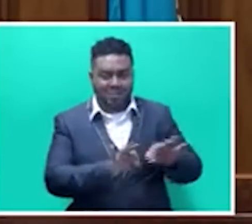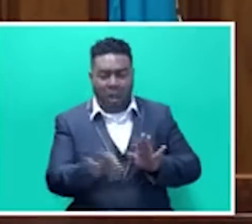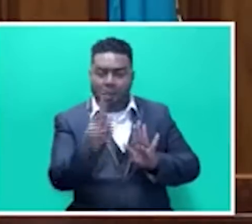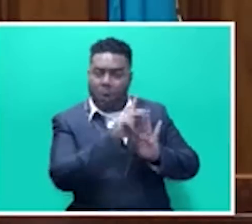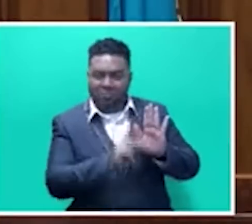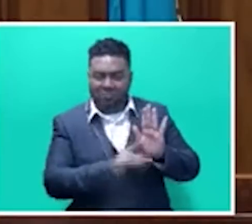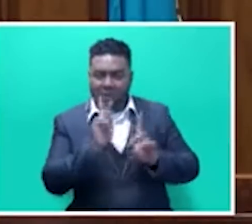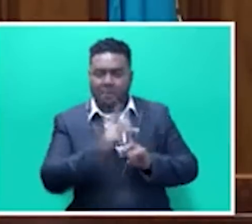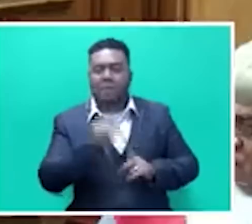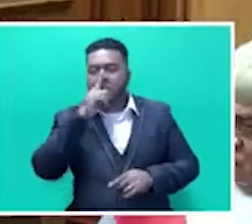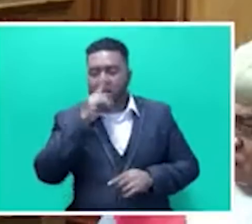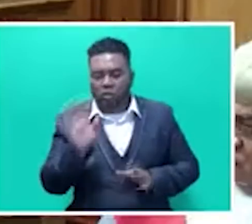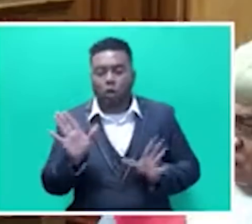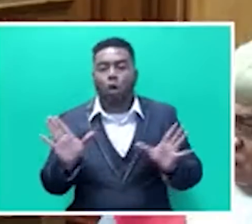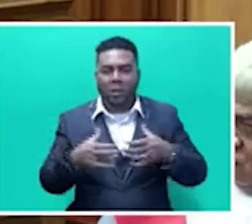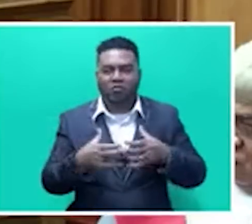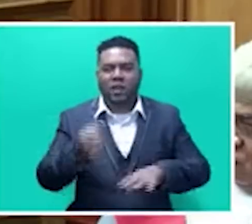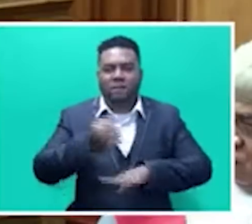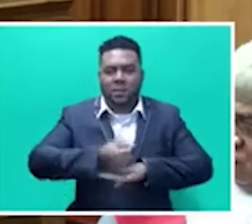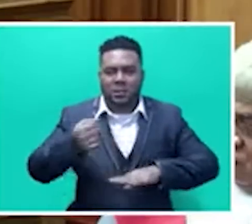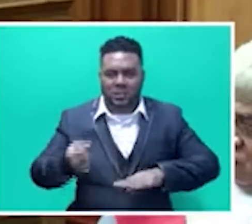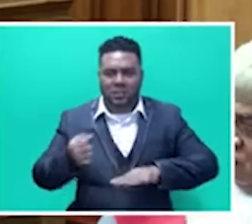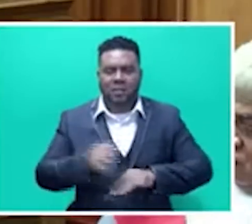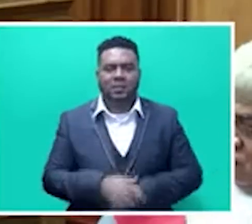the People's Coalition Government.